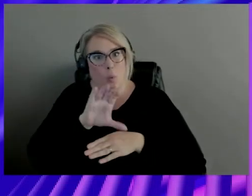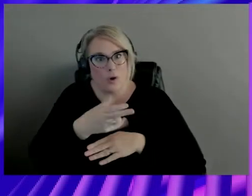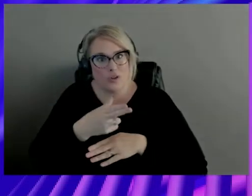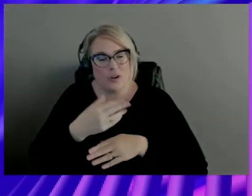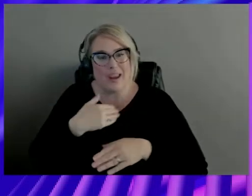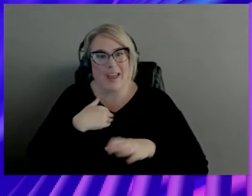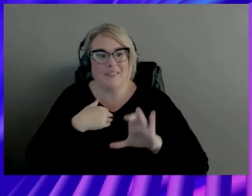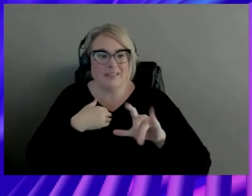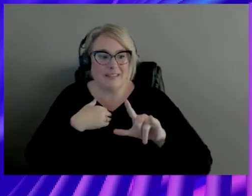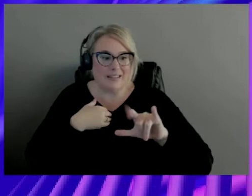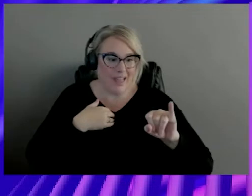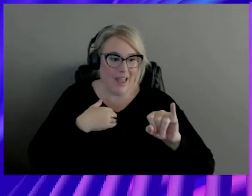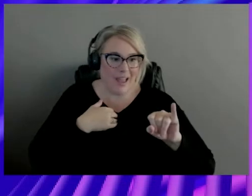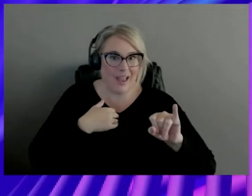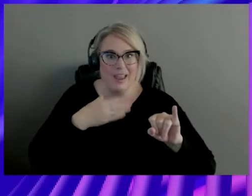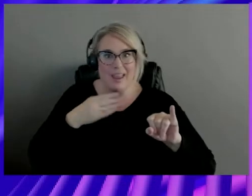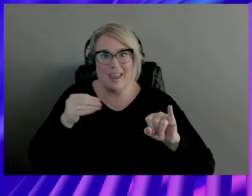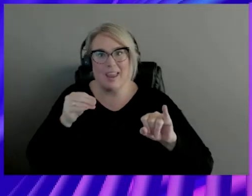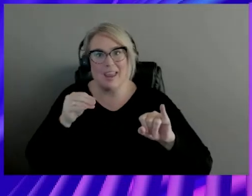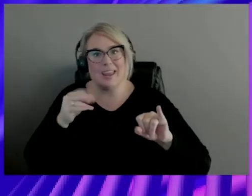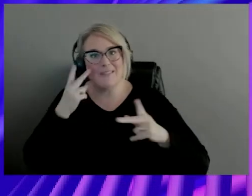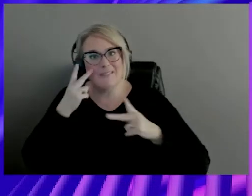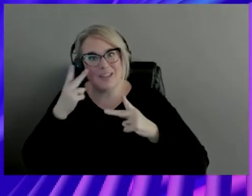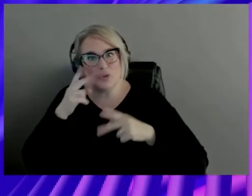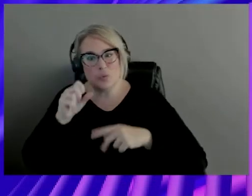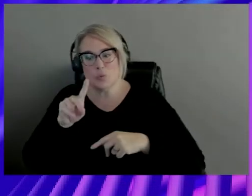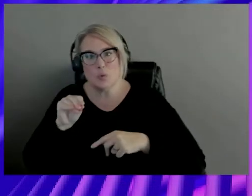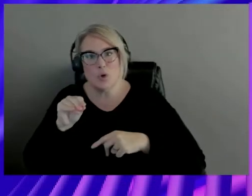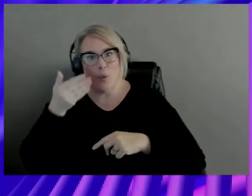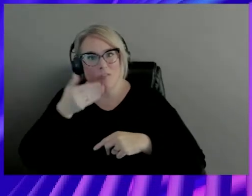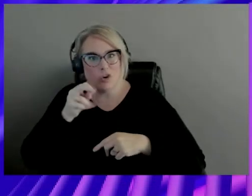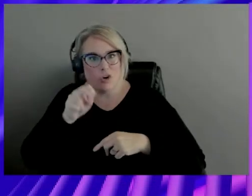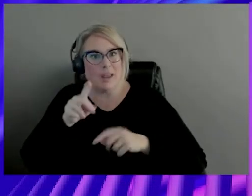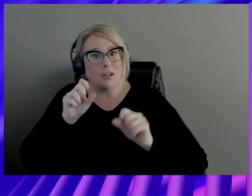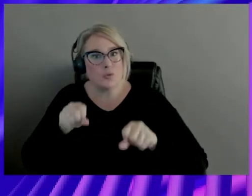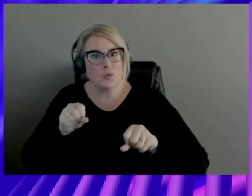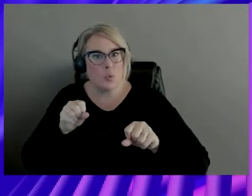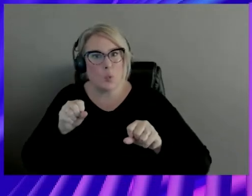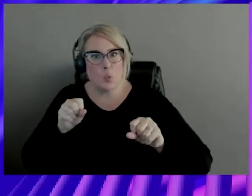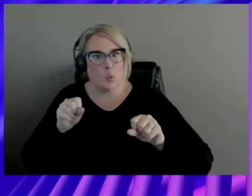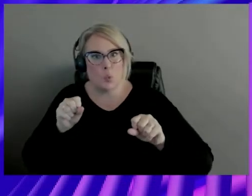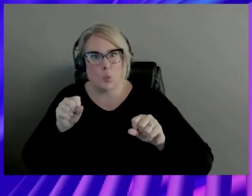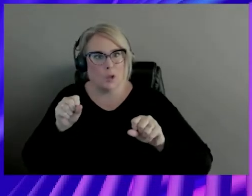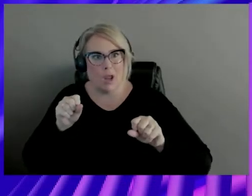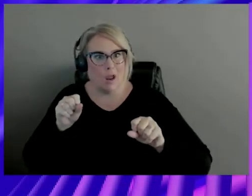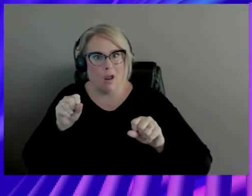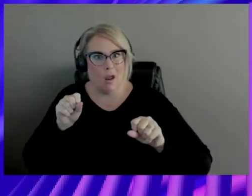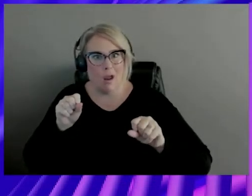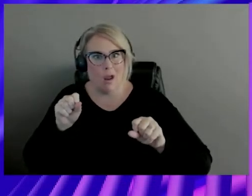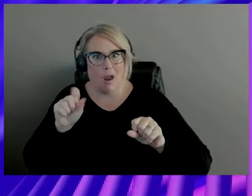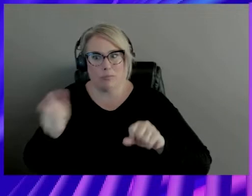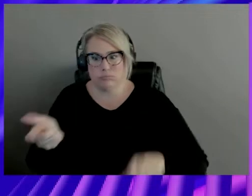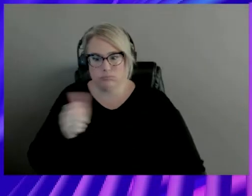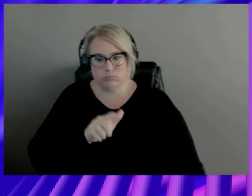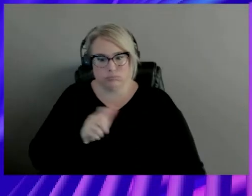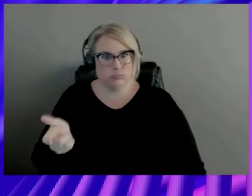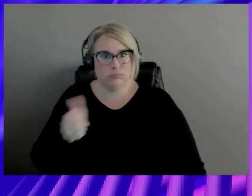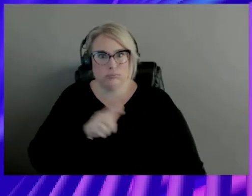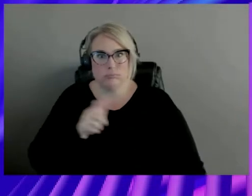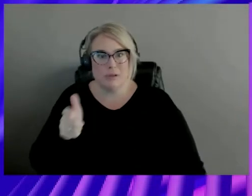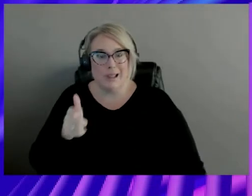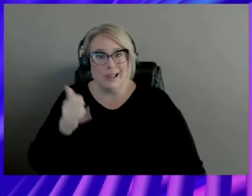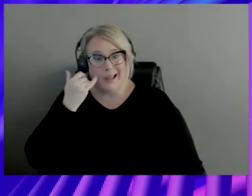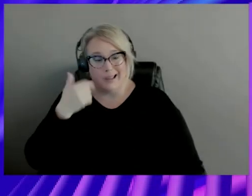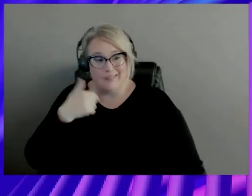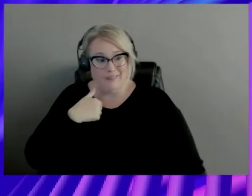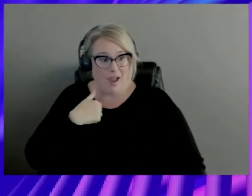front end, and they're just driving of the same experience. So you can go in between. Like, If I'm a hardcore Visual Studio developer, that's great.